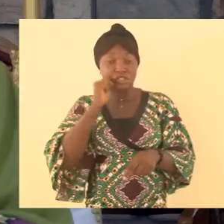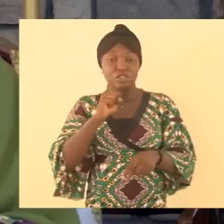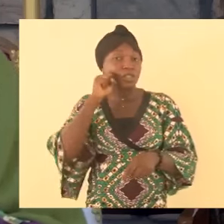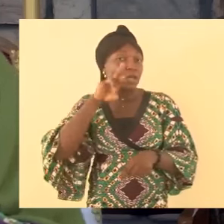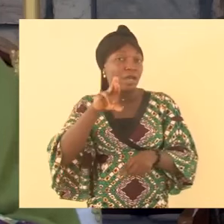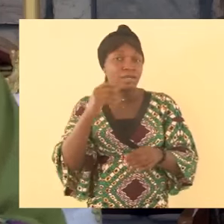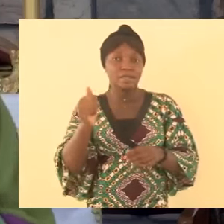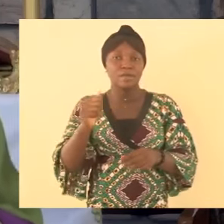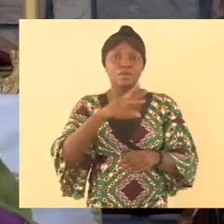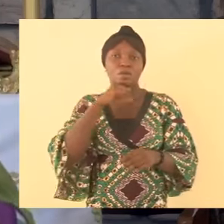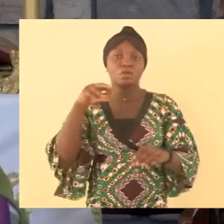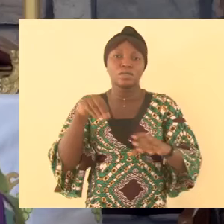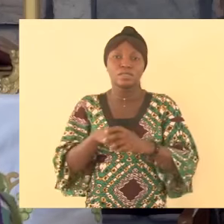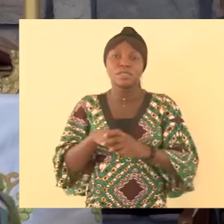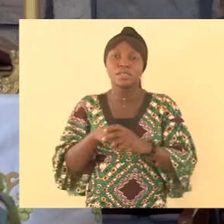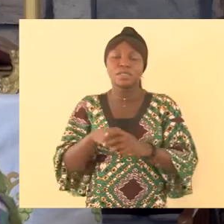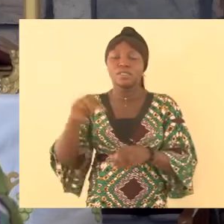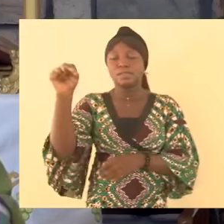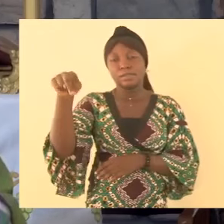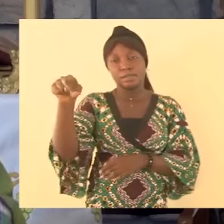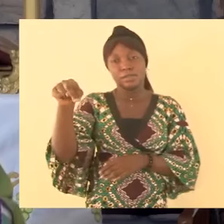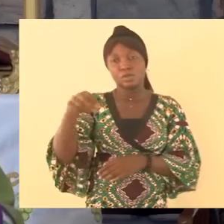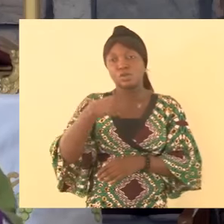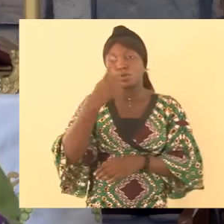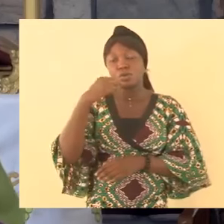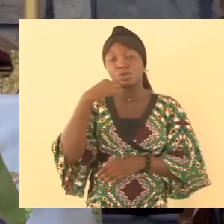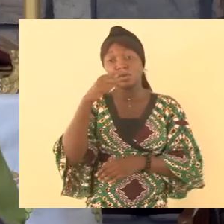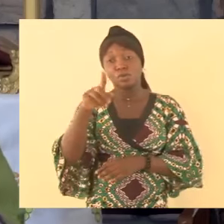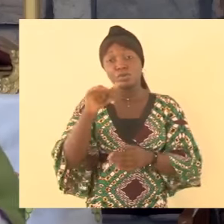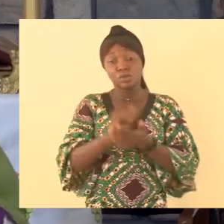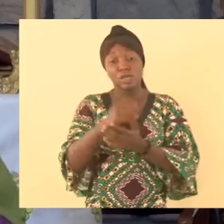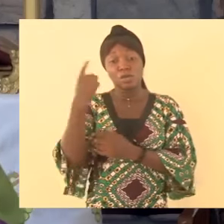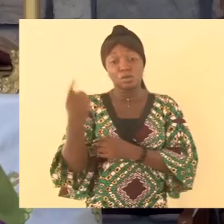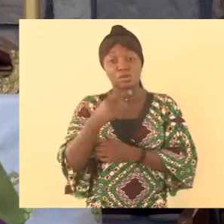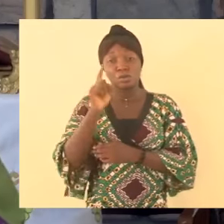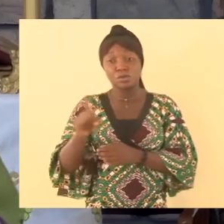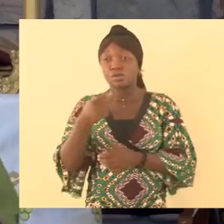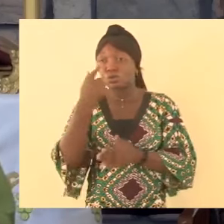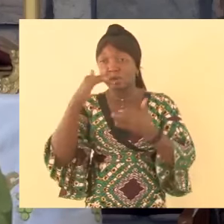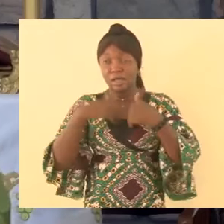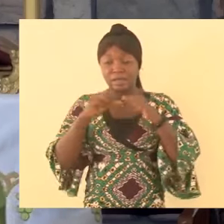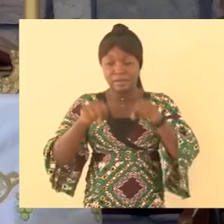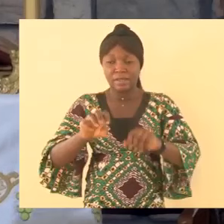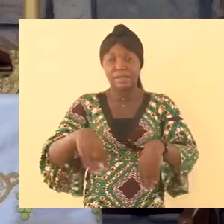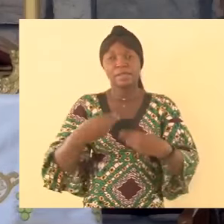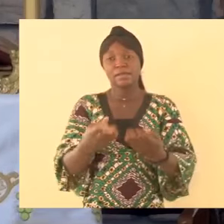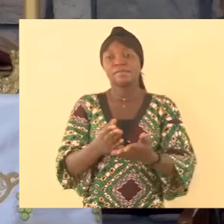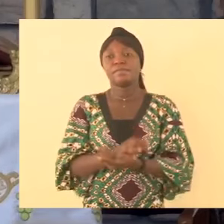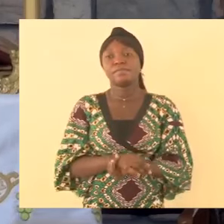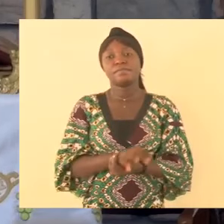because she herself was in desperate need. Who told you that only those who have can